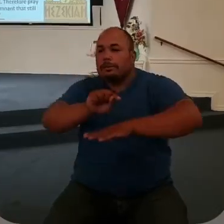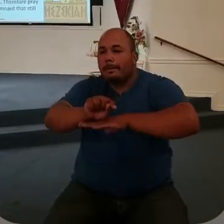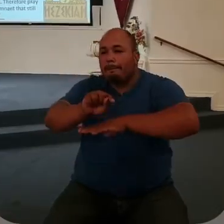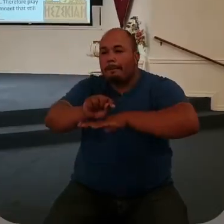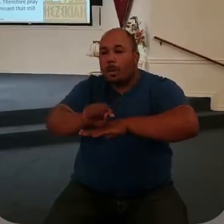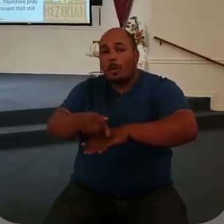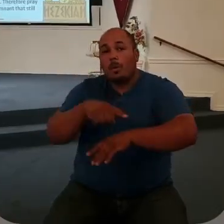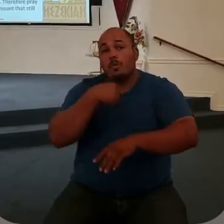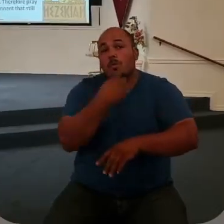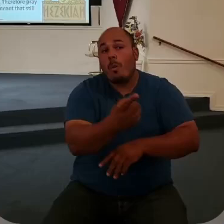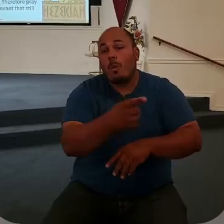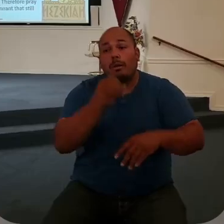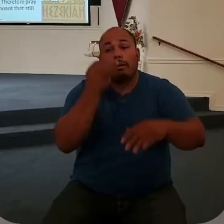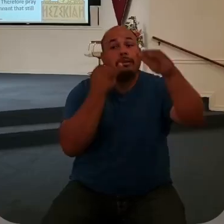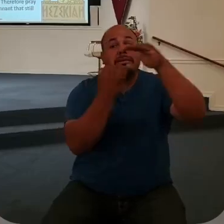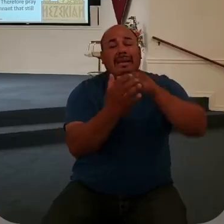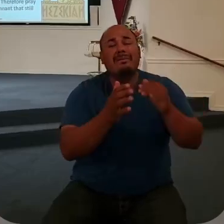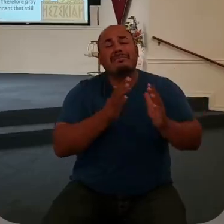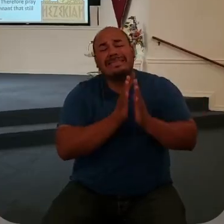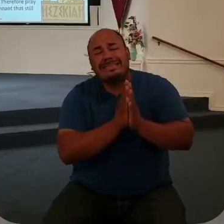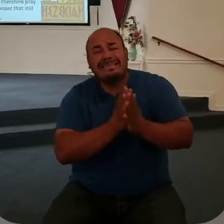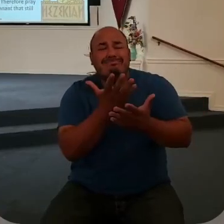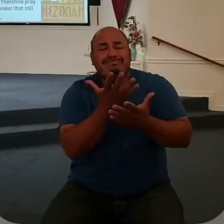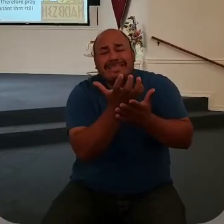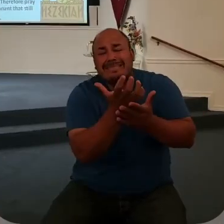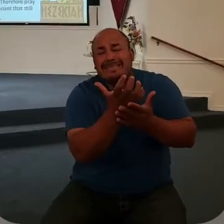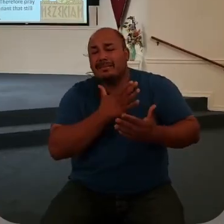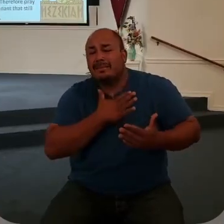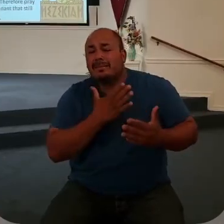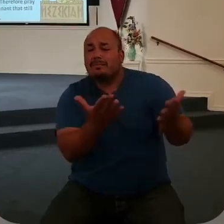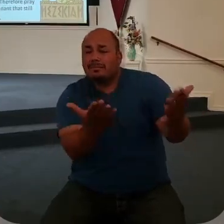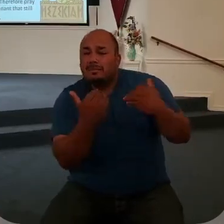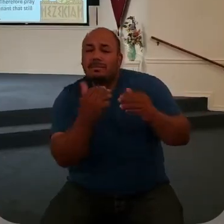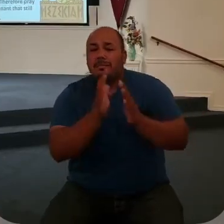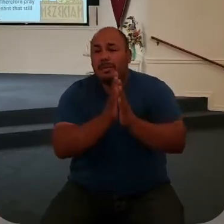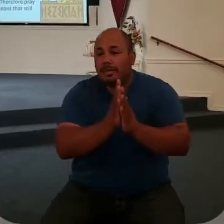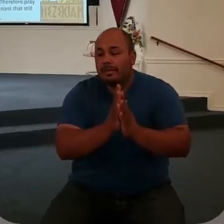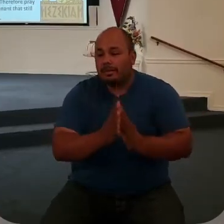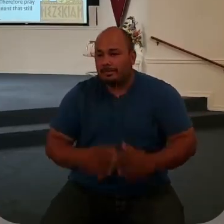Isaiah, pleading with him to pray. Please, please pray.